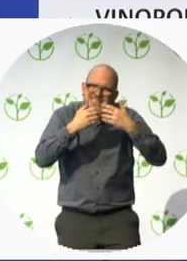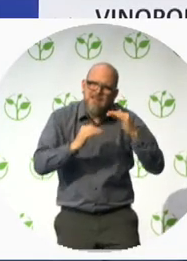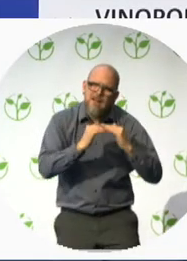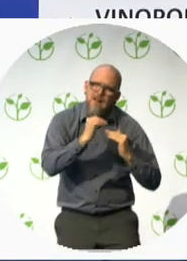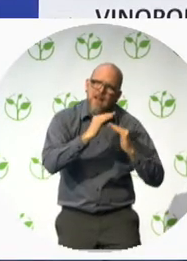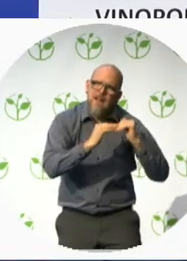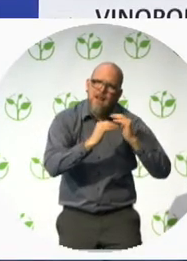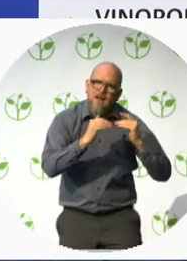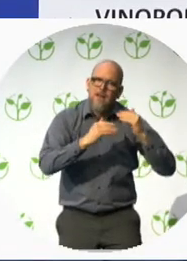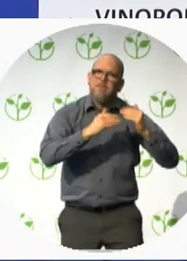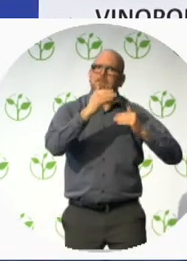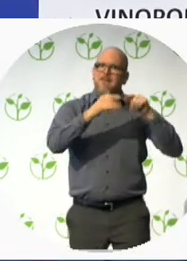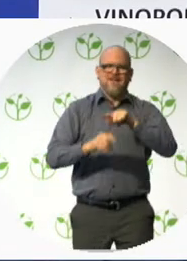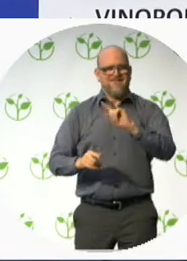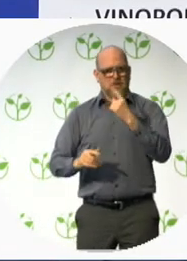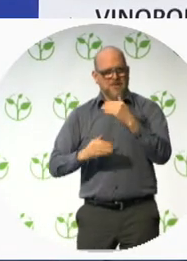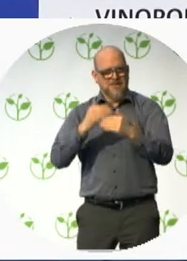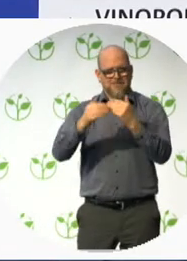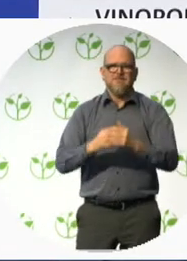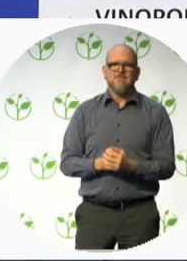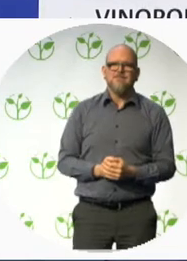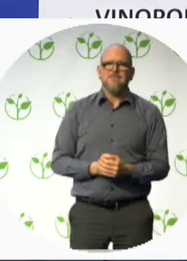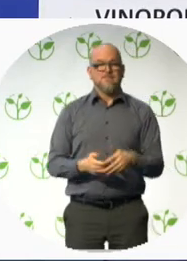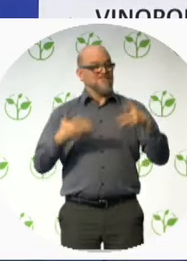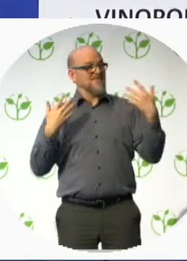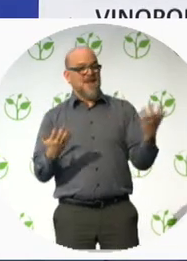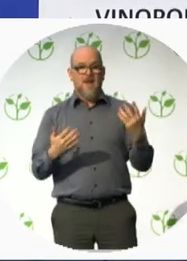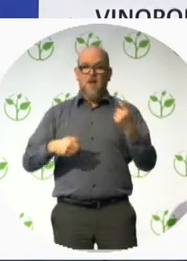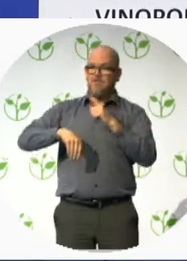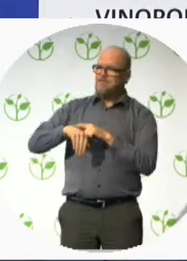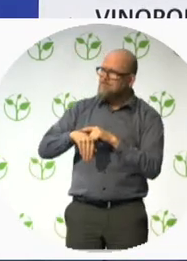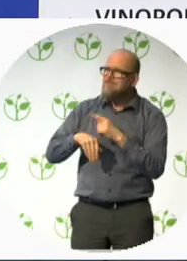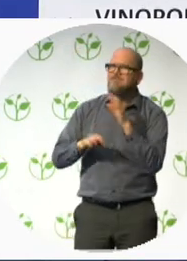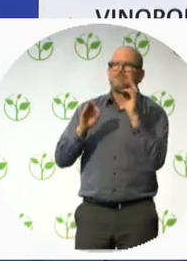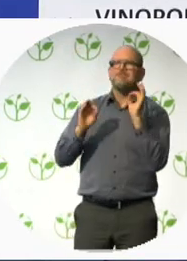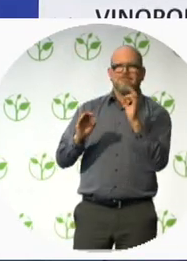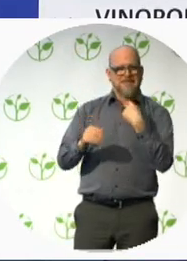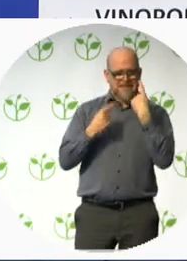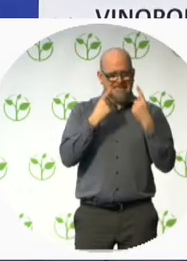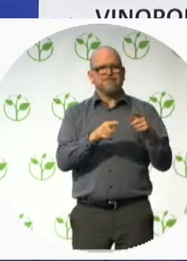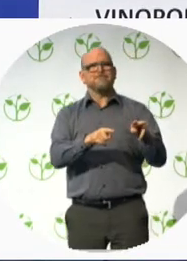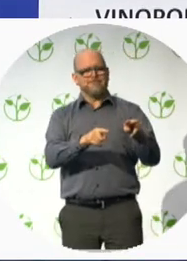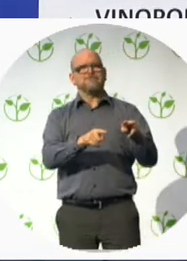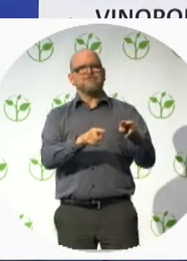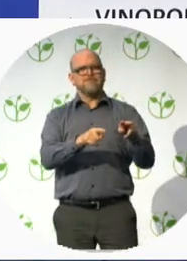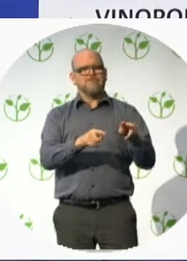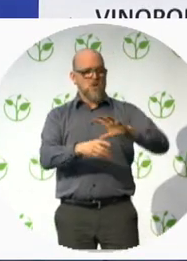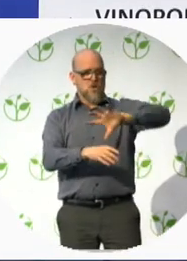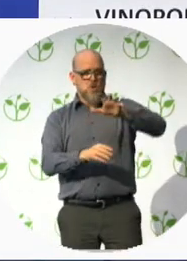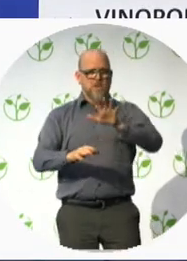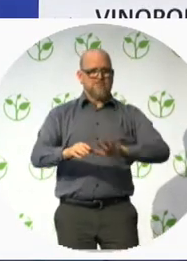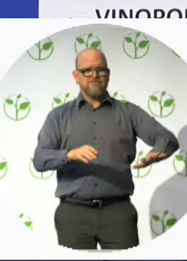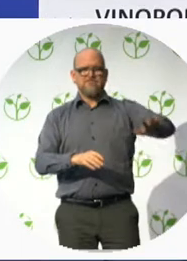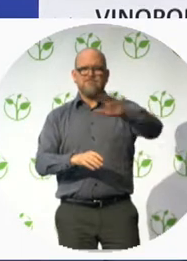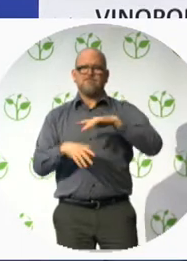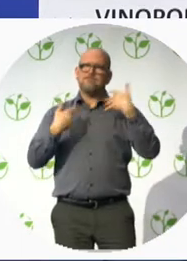Now, what we discovered was because there's so little communication around the country that there are huge regional variations in Moroccan